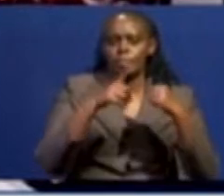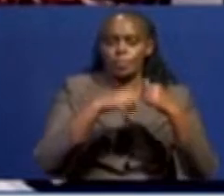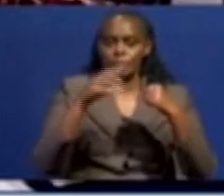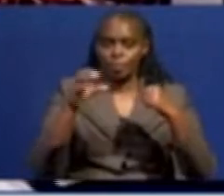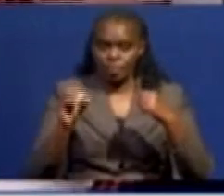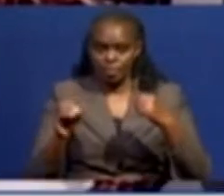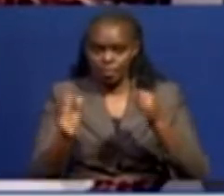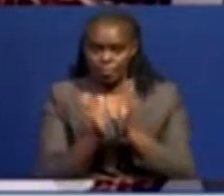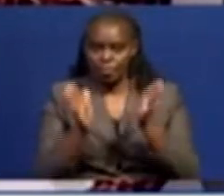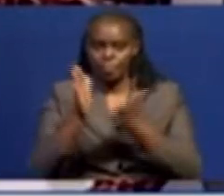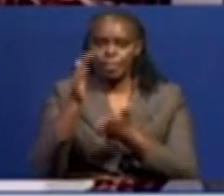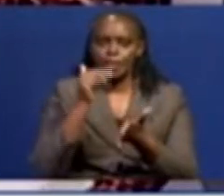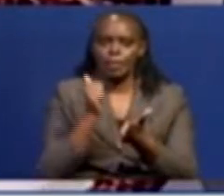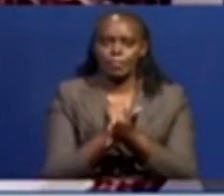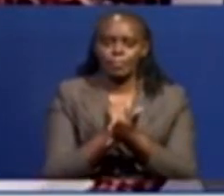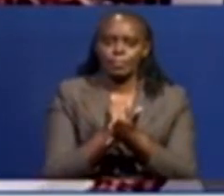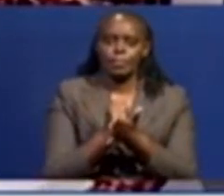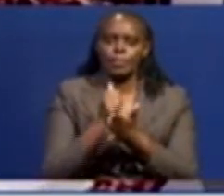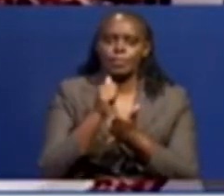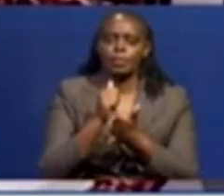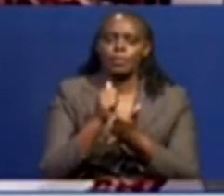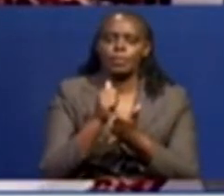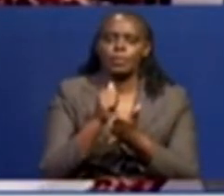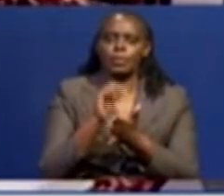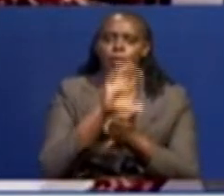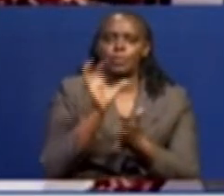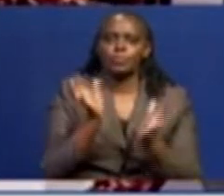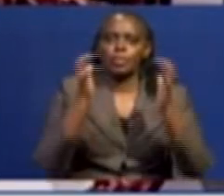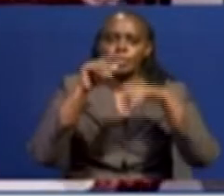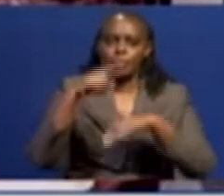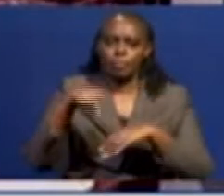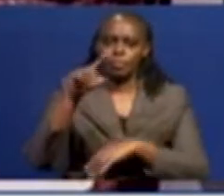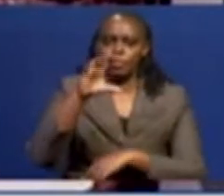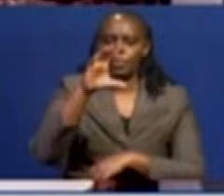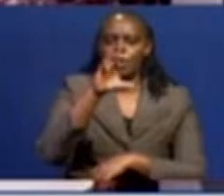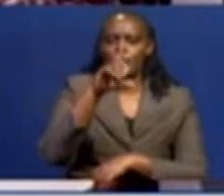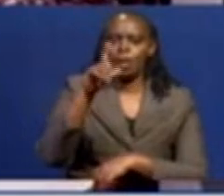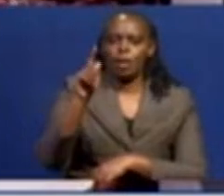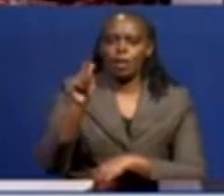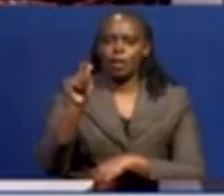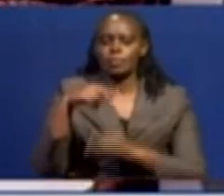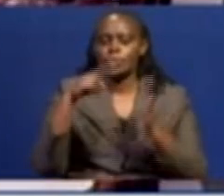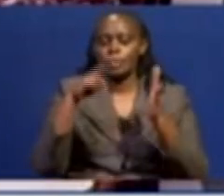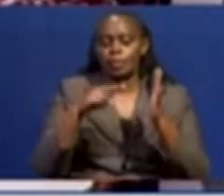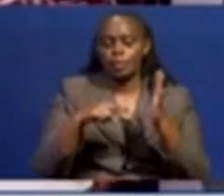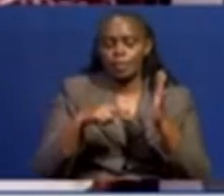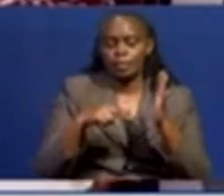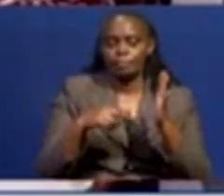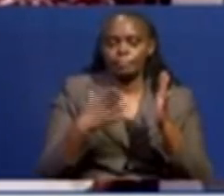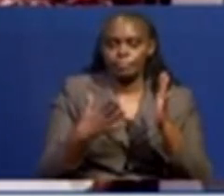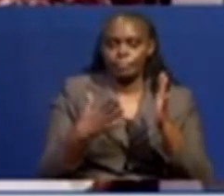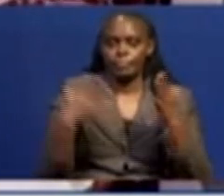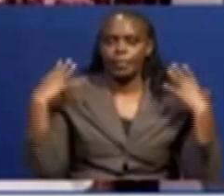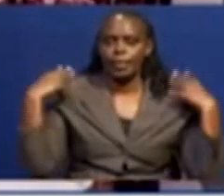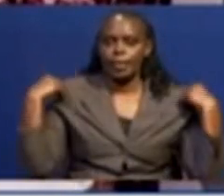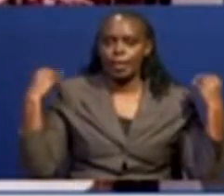on page 60 of the Public Appointments and County Assemblies Approval Act. Yes.